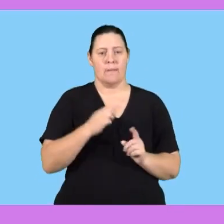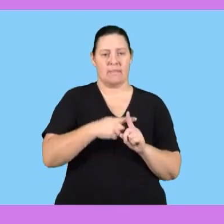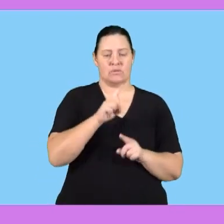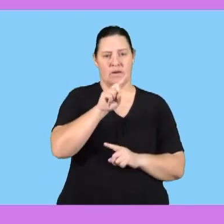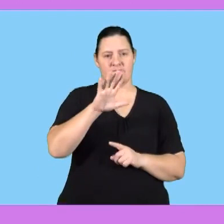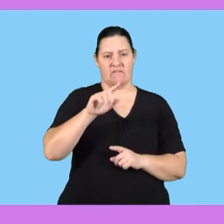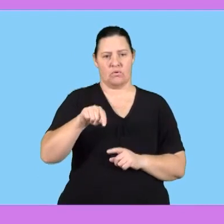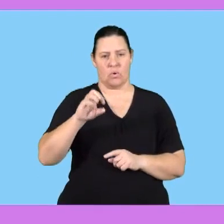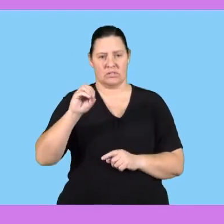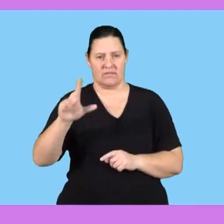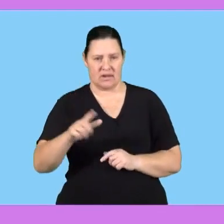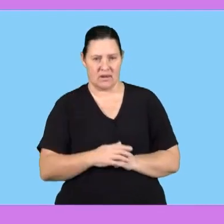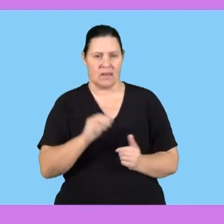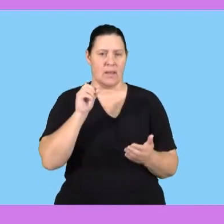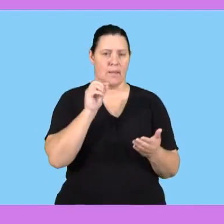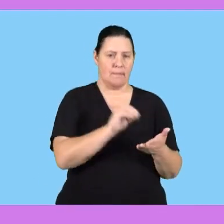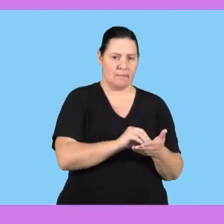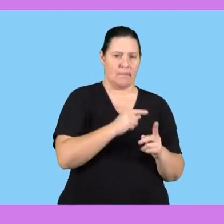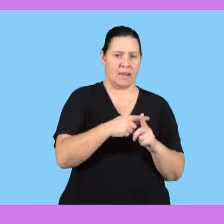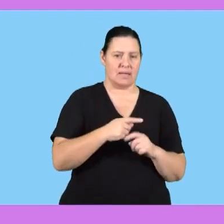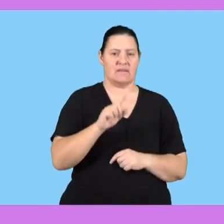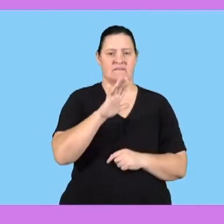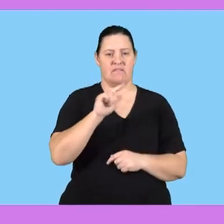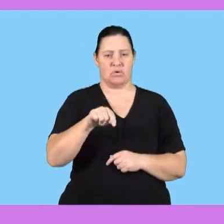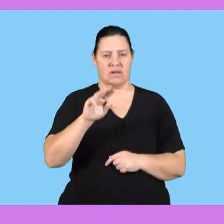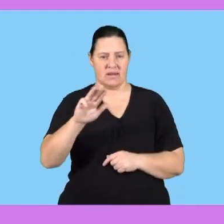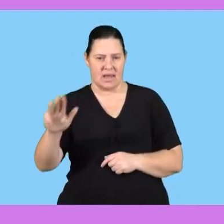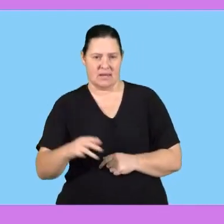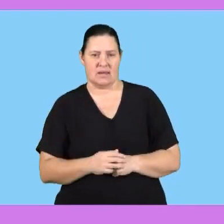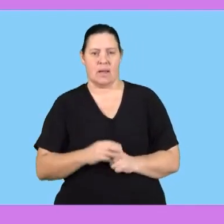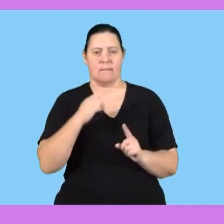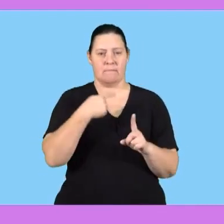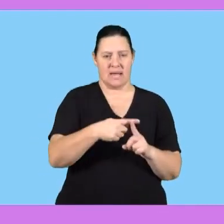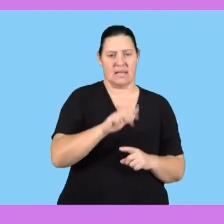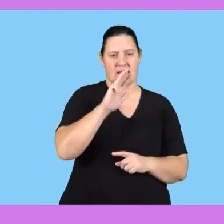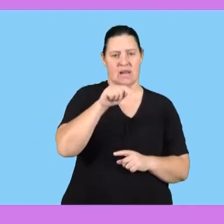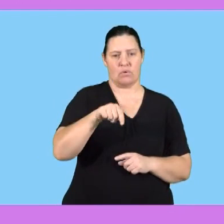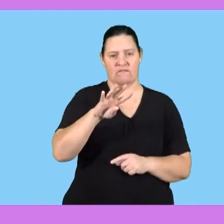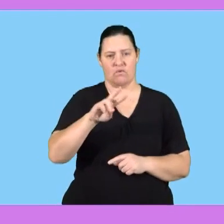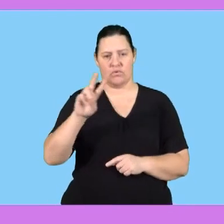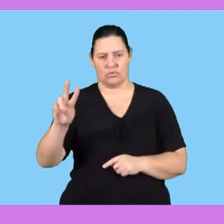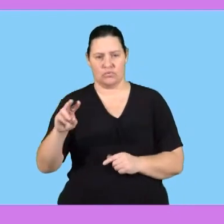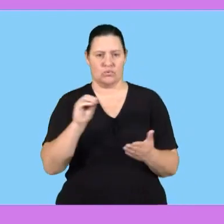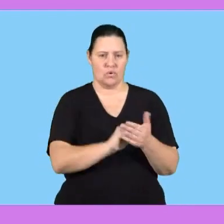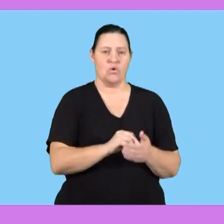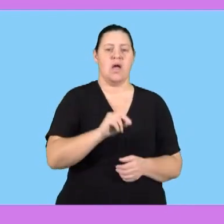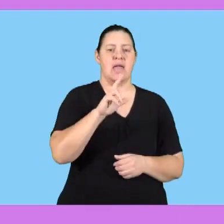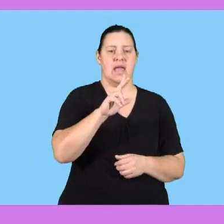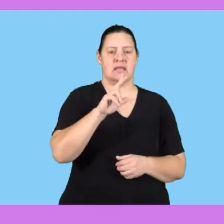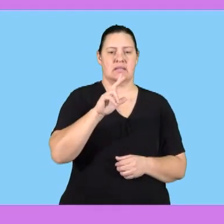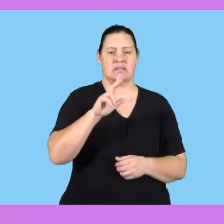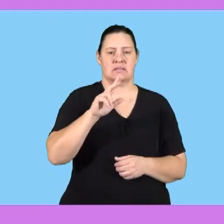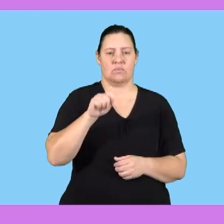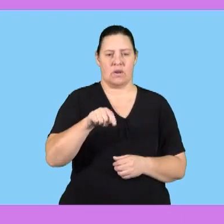17.32 plus 1507 plus 5.99 plus my